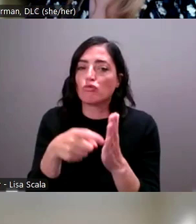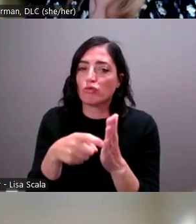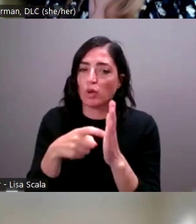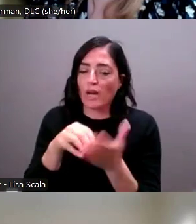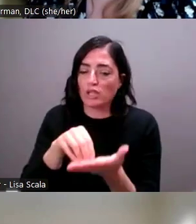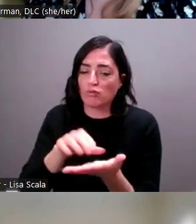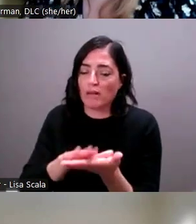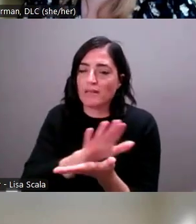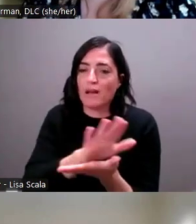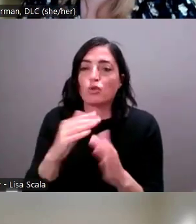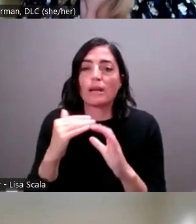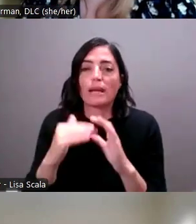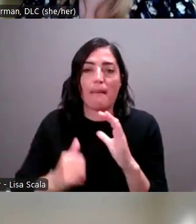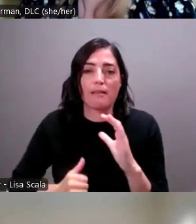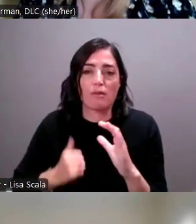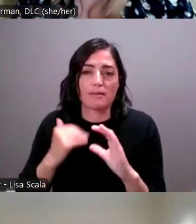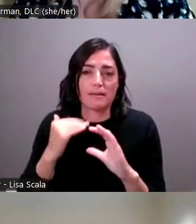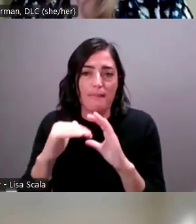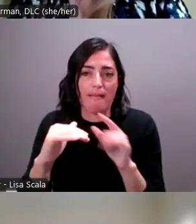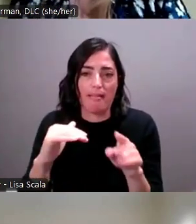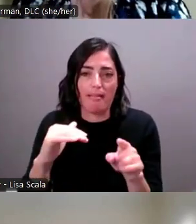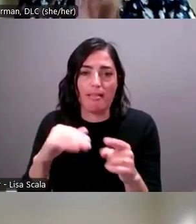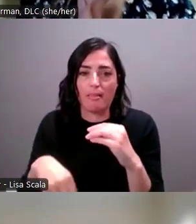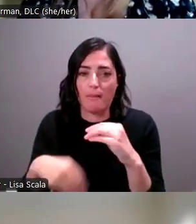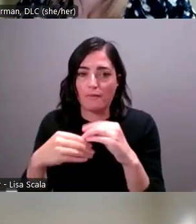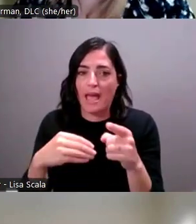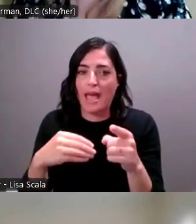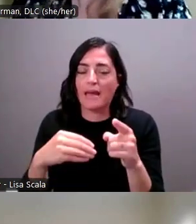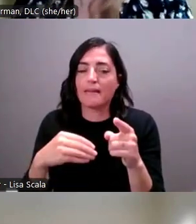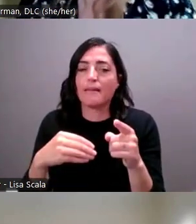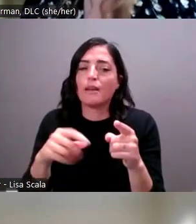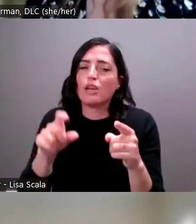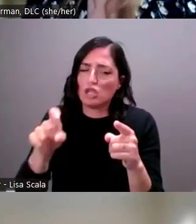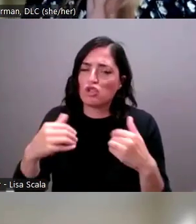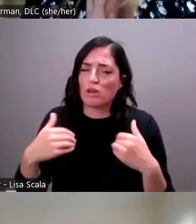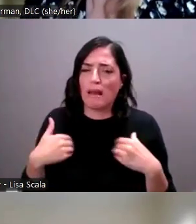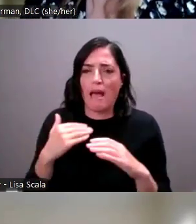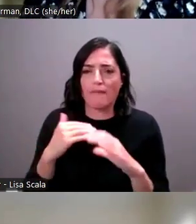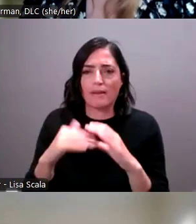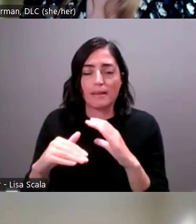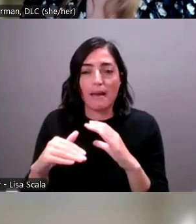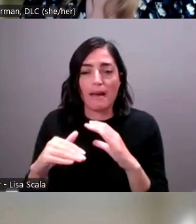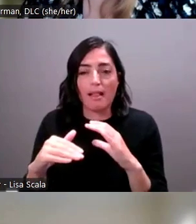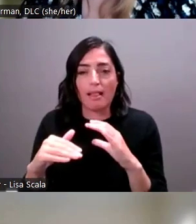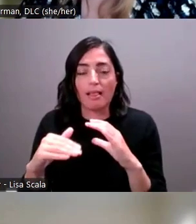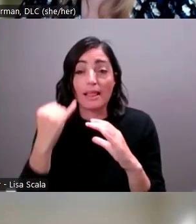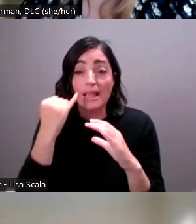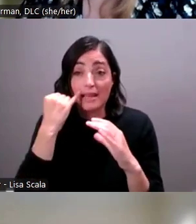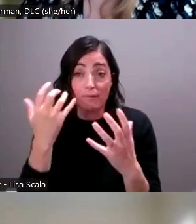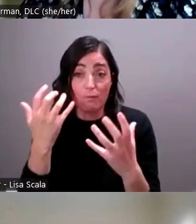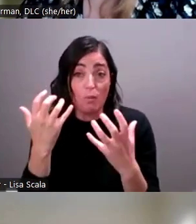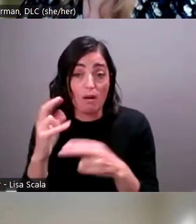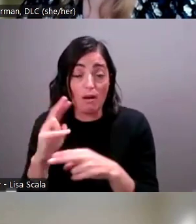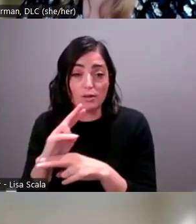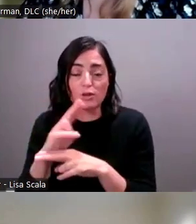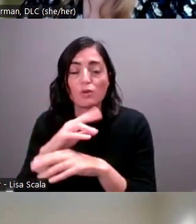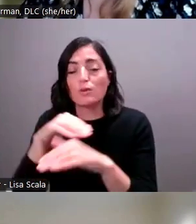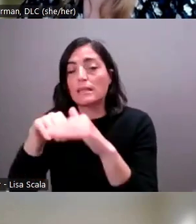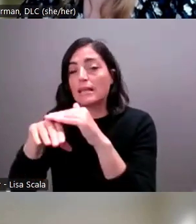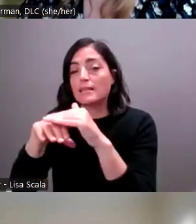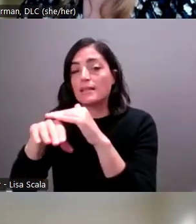email address. So you should have an email address if you want to use the